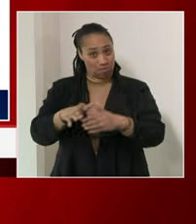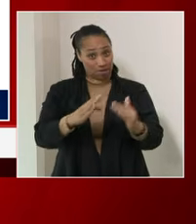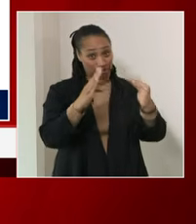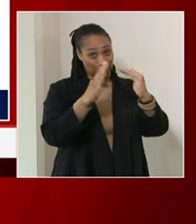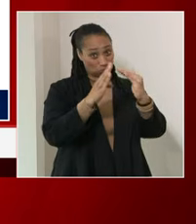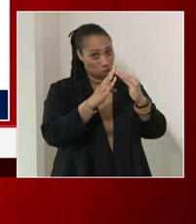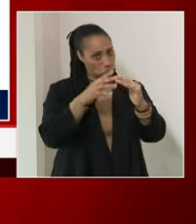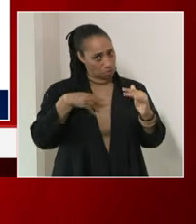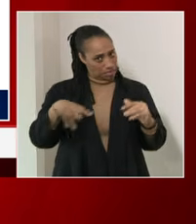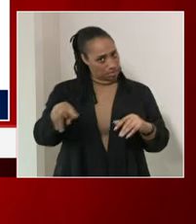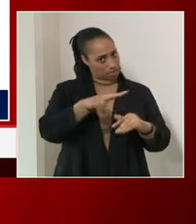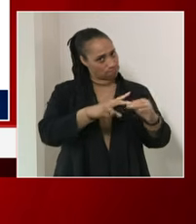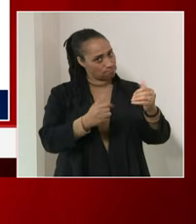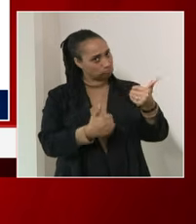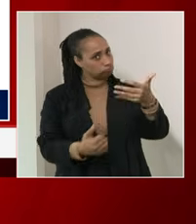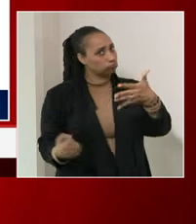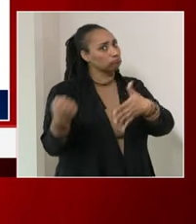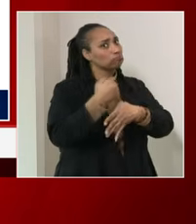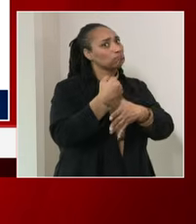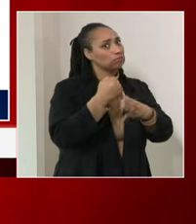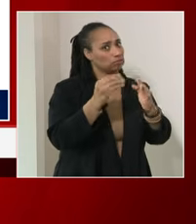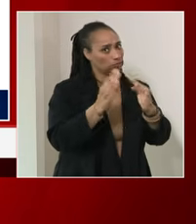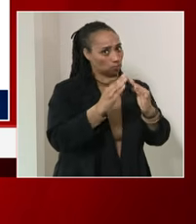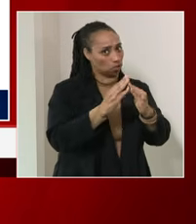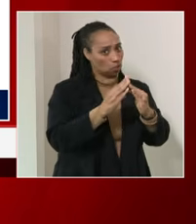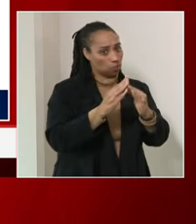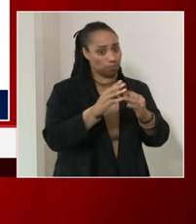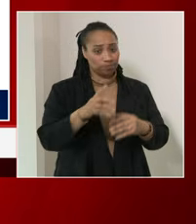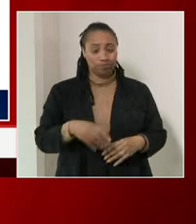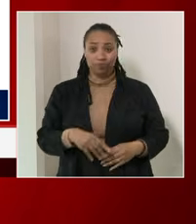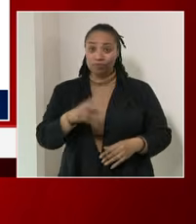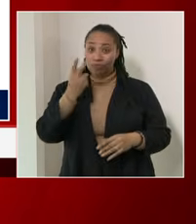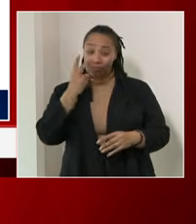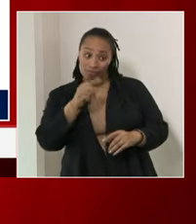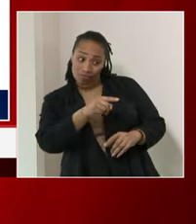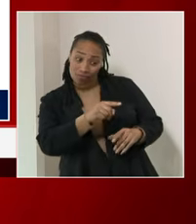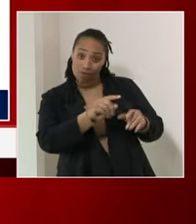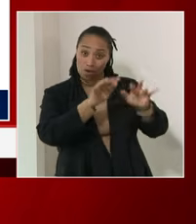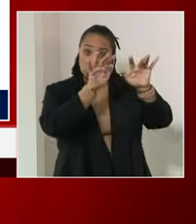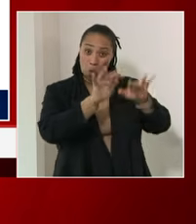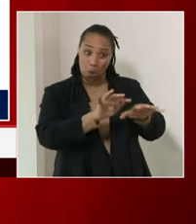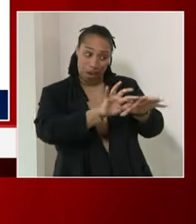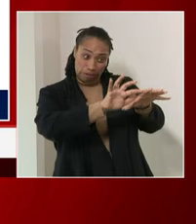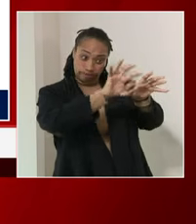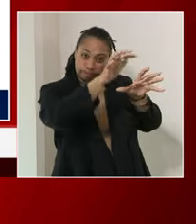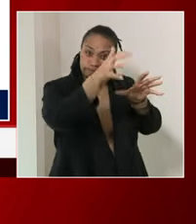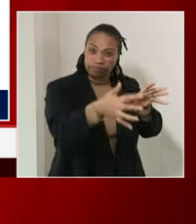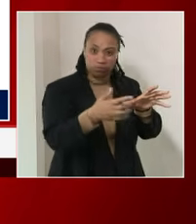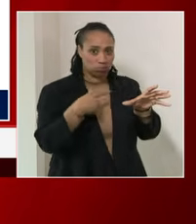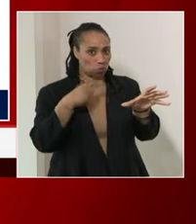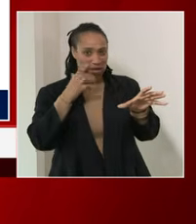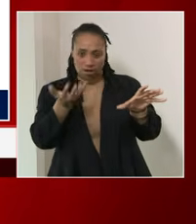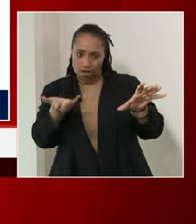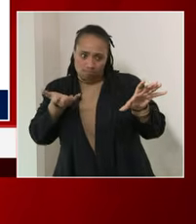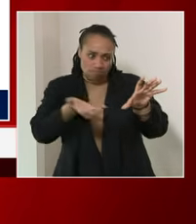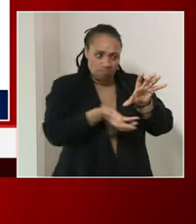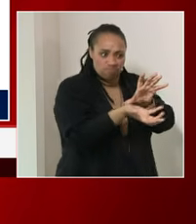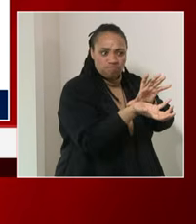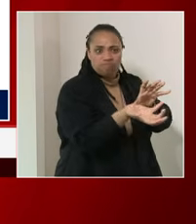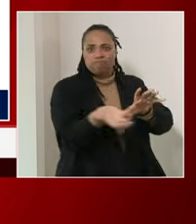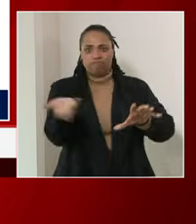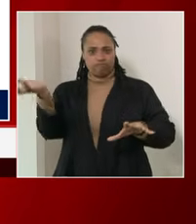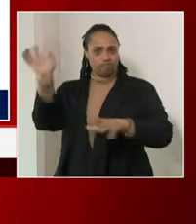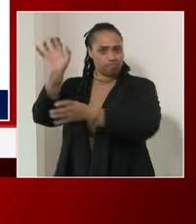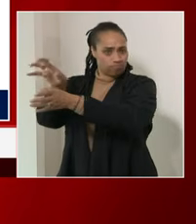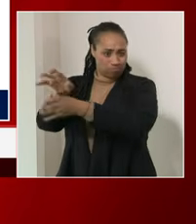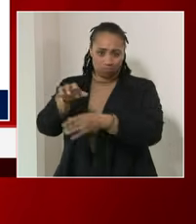to clear out other segments, again, to help for pedestrian and transit access. The hauling operation has